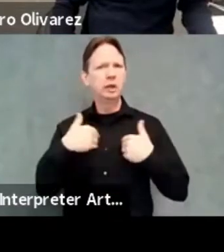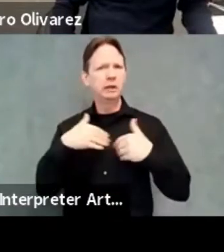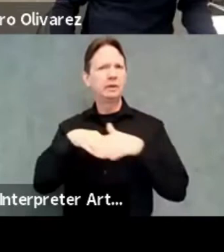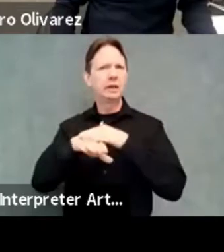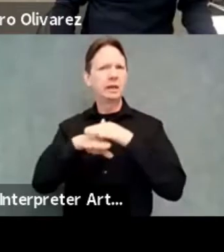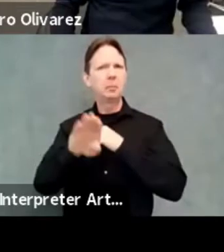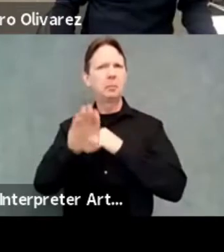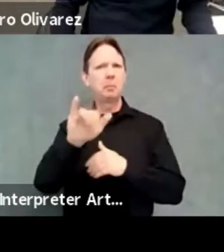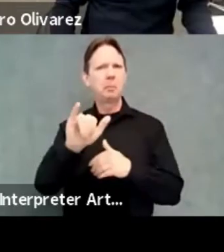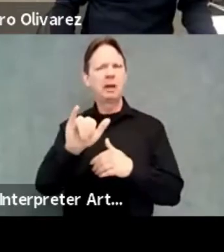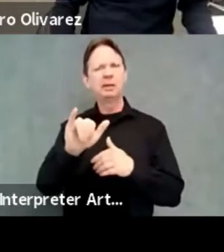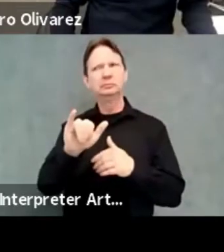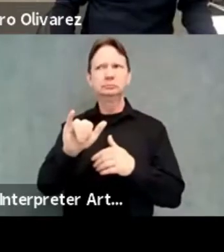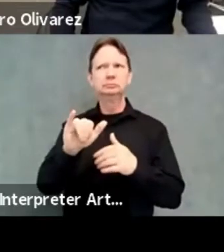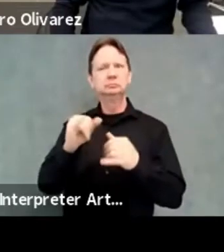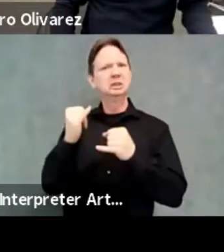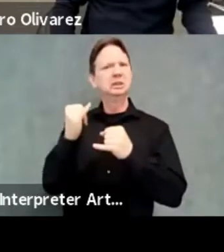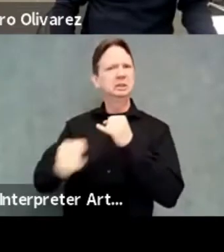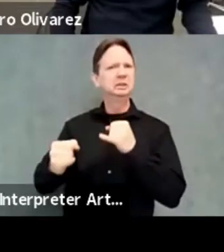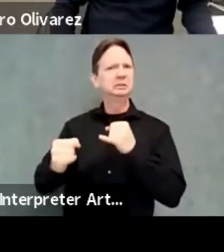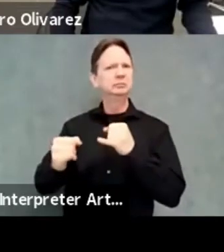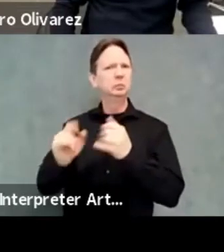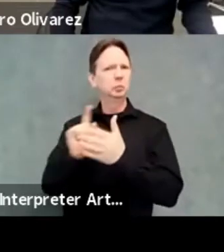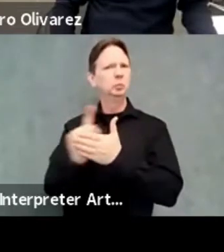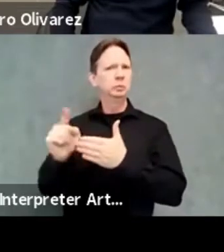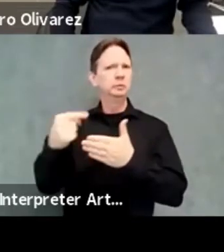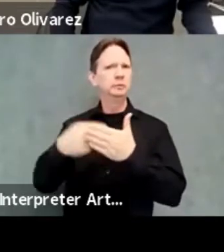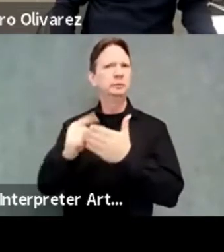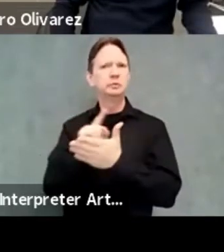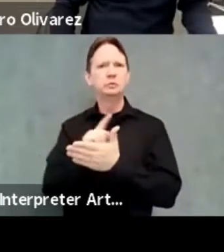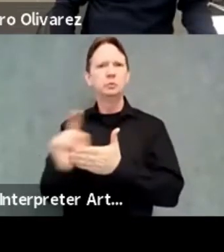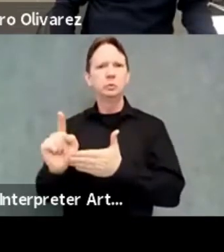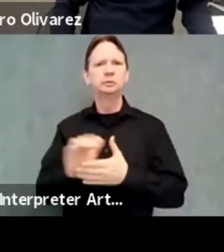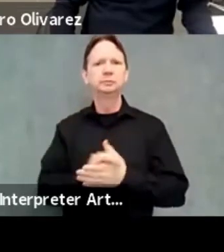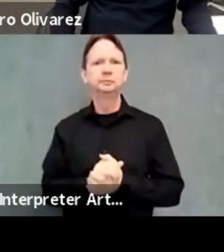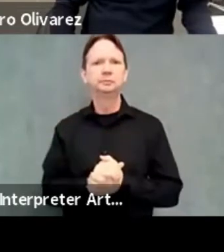these were more interactive where individuals could actually create a conversation,